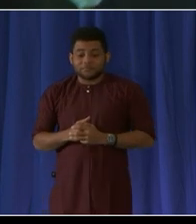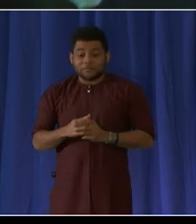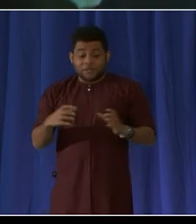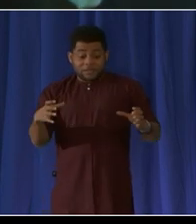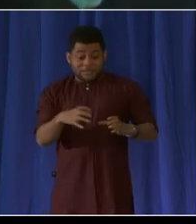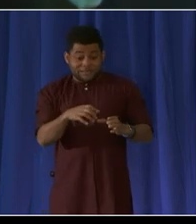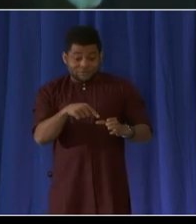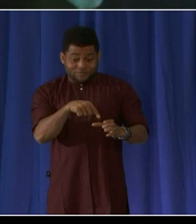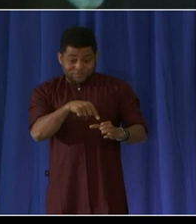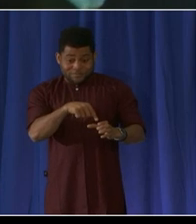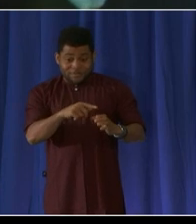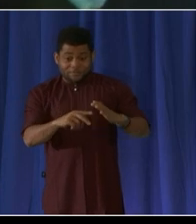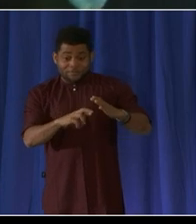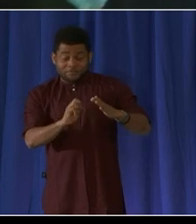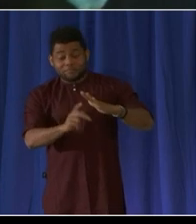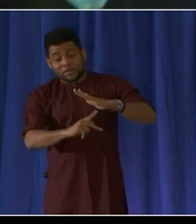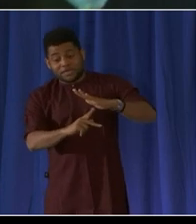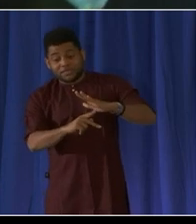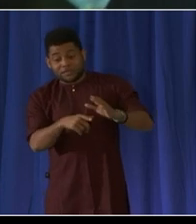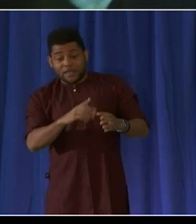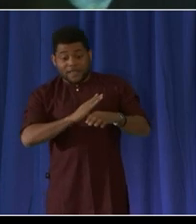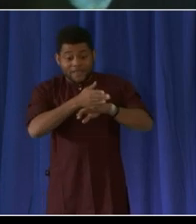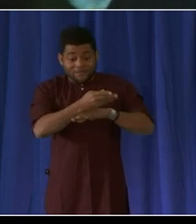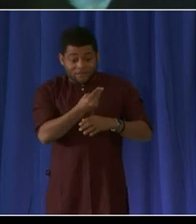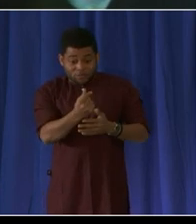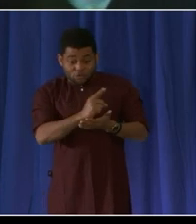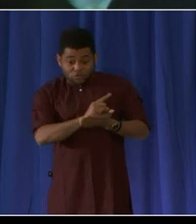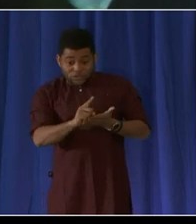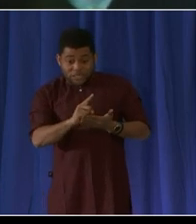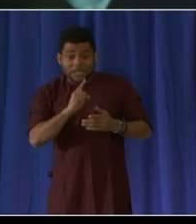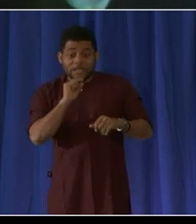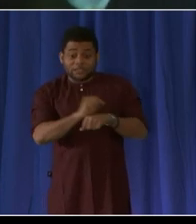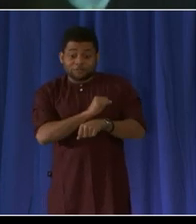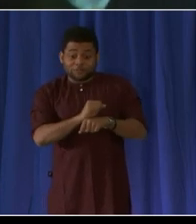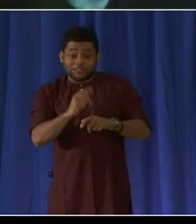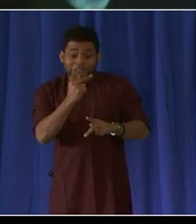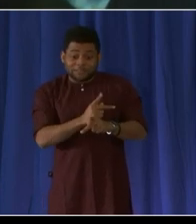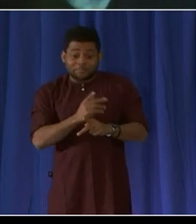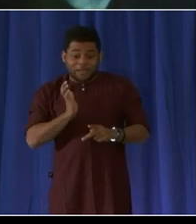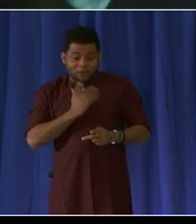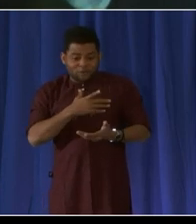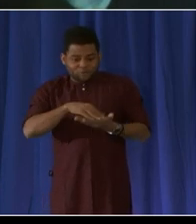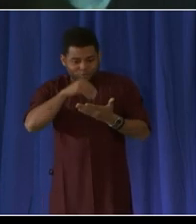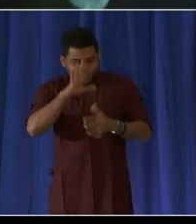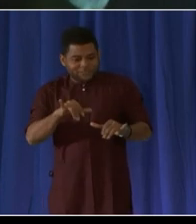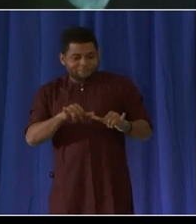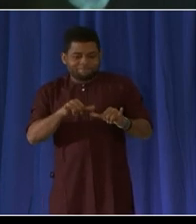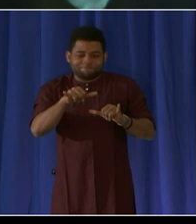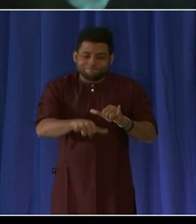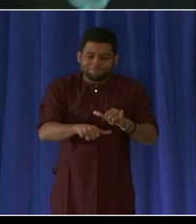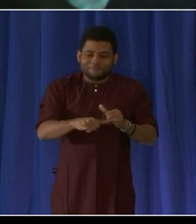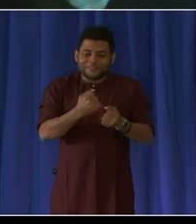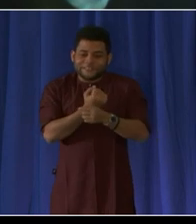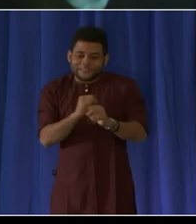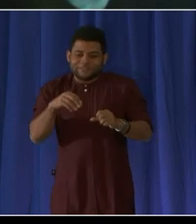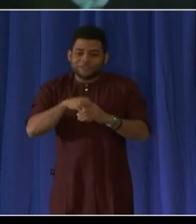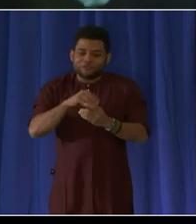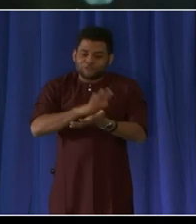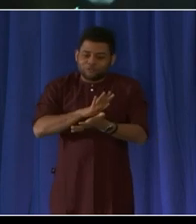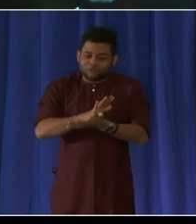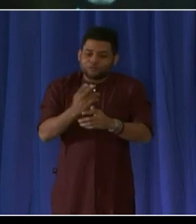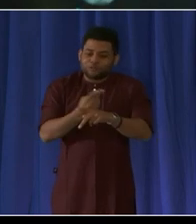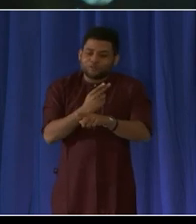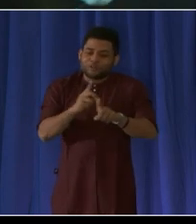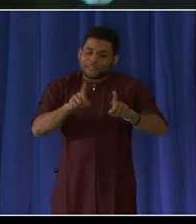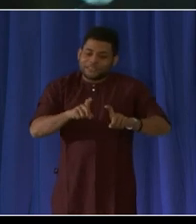have been able to determine after a couple of weeks that we actually can keep our students safely in school using Test